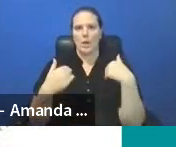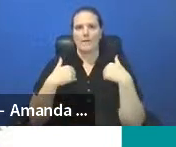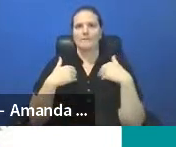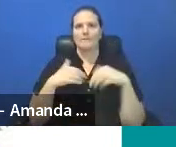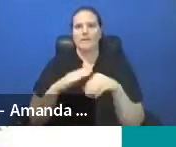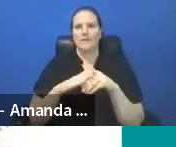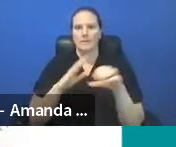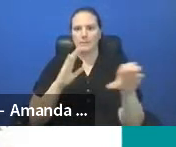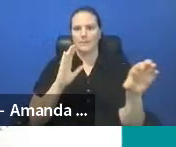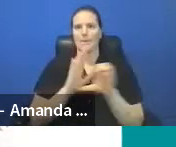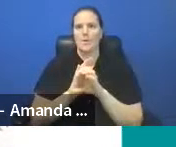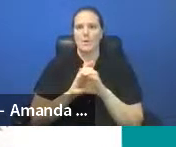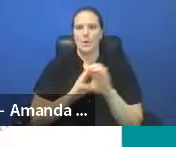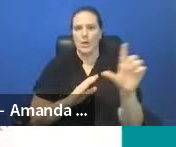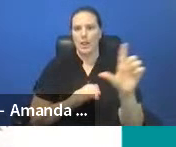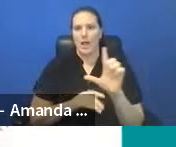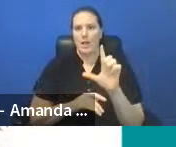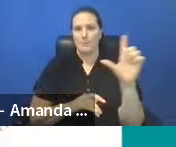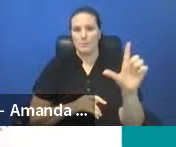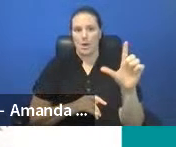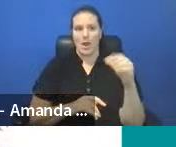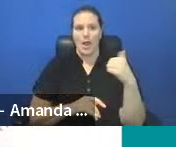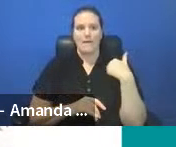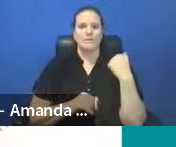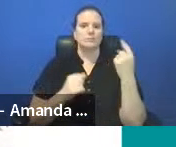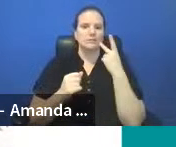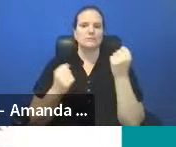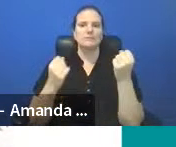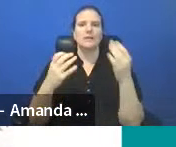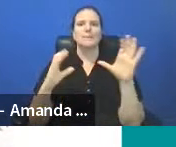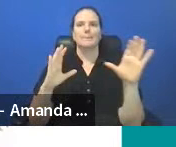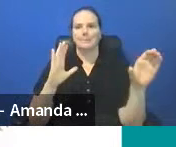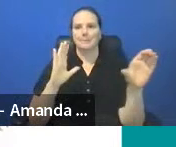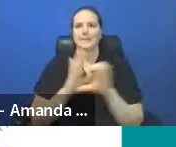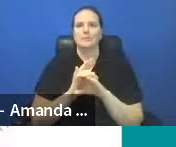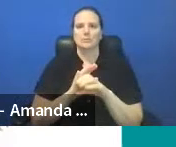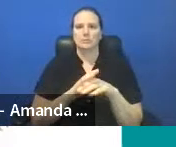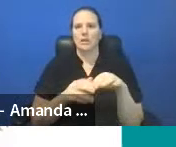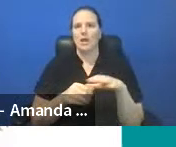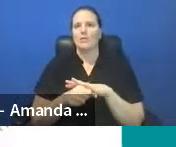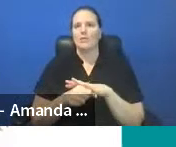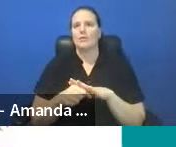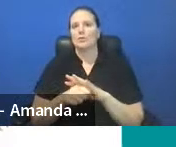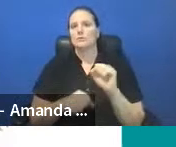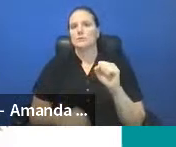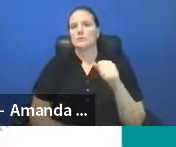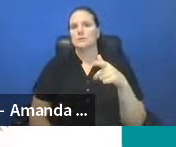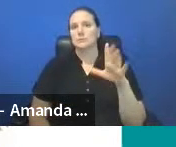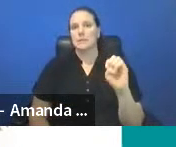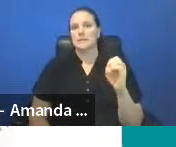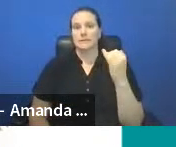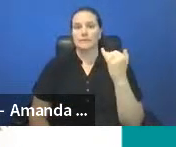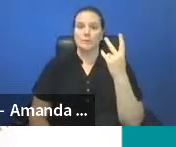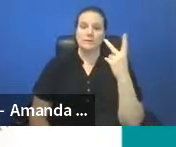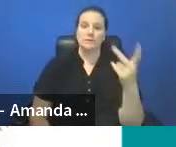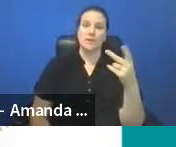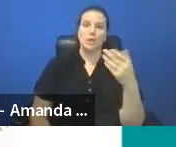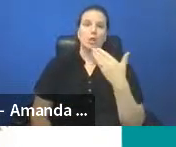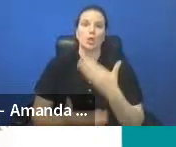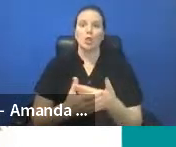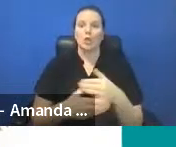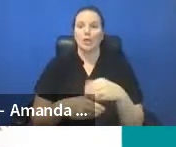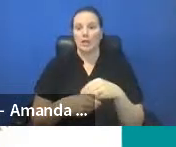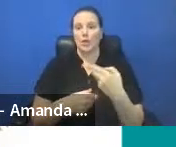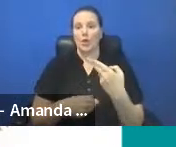photo library of ours that you'll probably see a lot of those pictures used throughout other spaces. But if you'd like to see the pictures from Good in the Hood, we